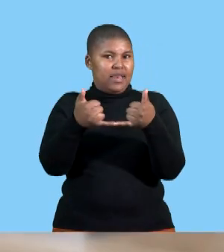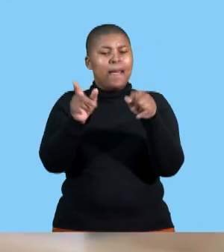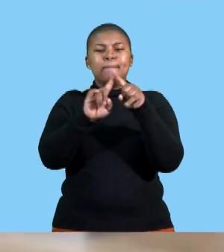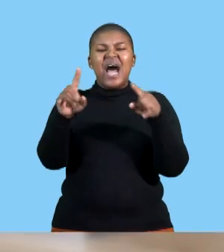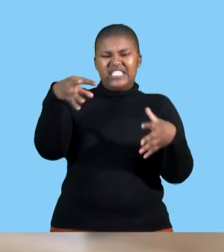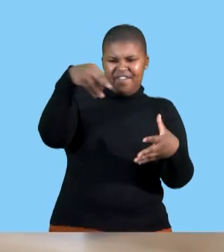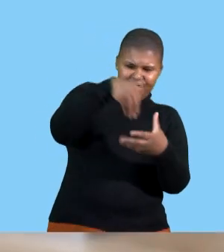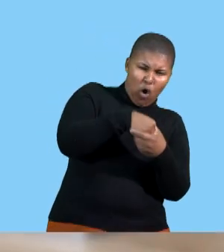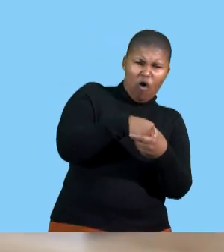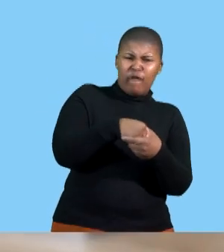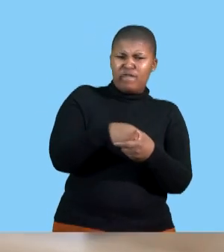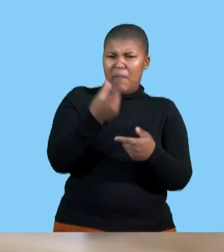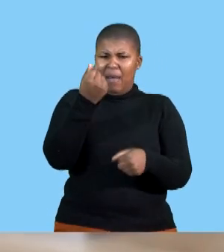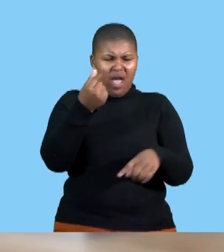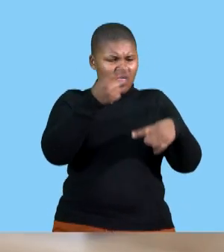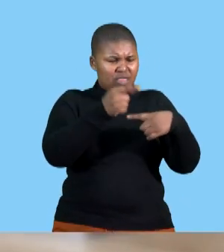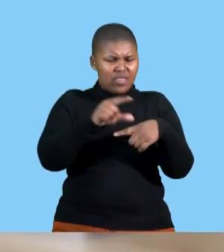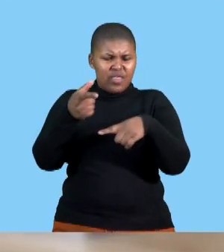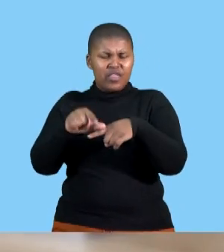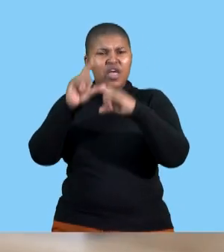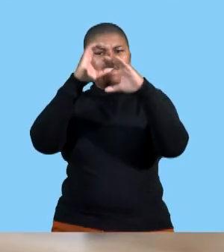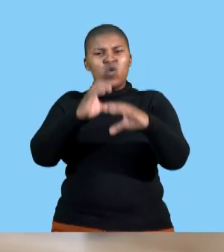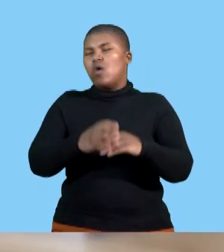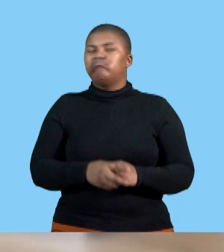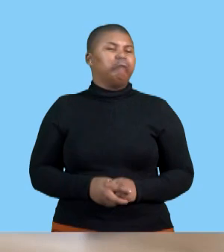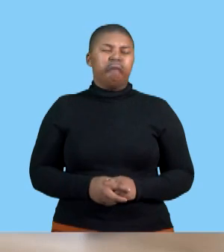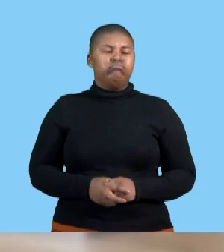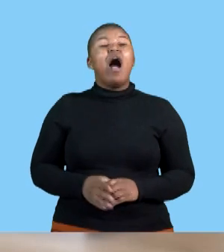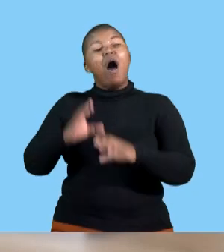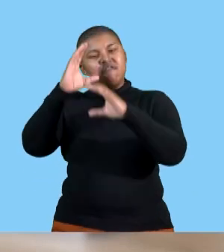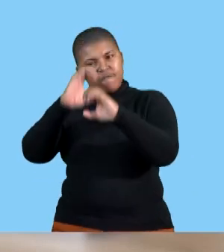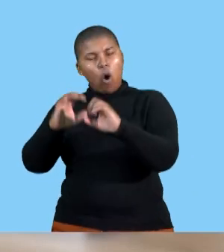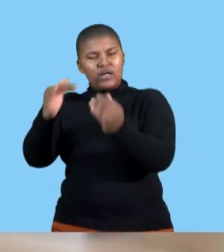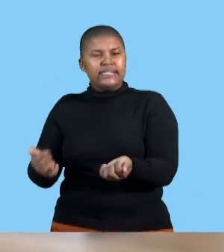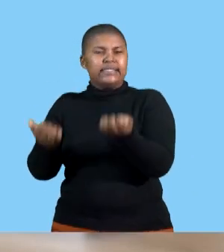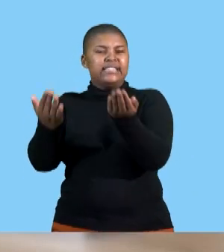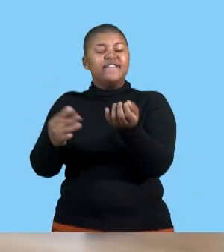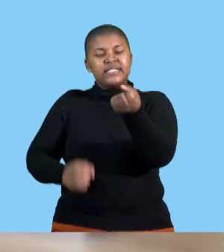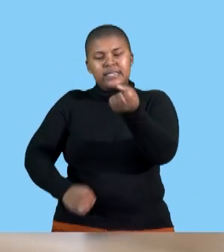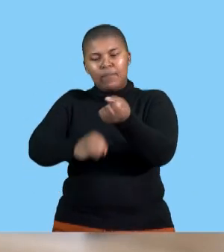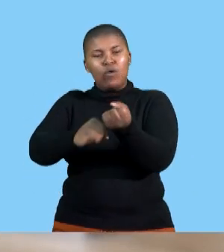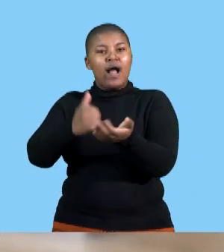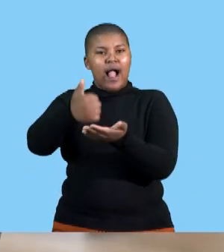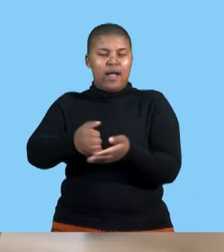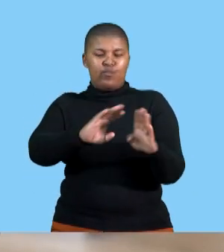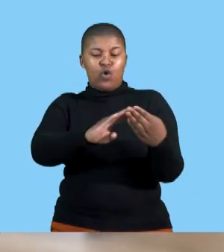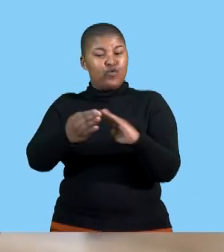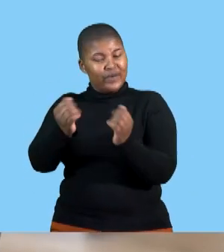not incorporated for making a profit, but it's incorporated for benefiting the society.